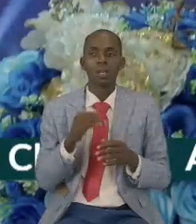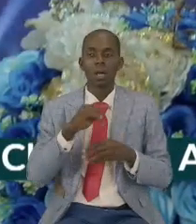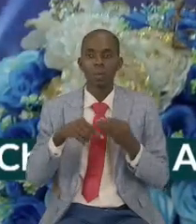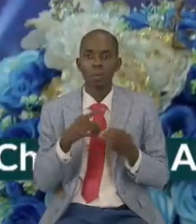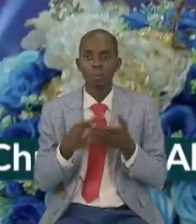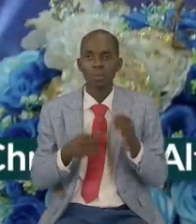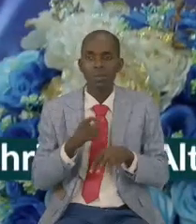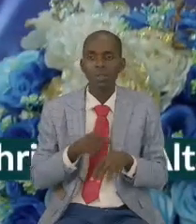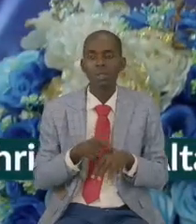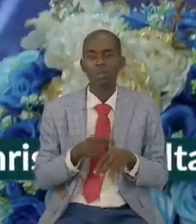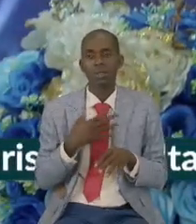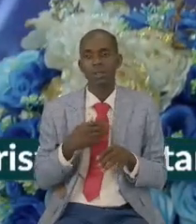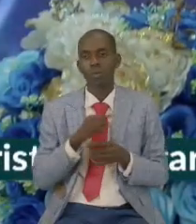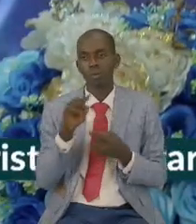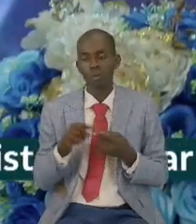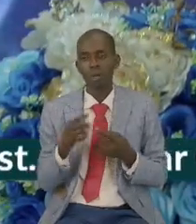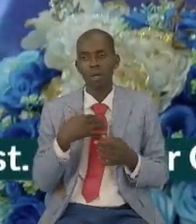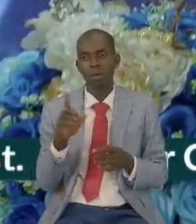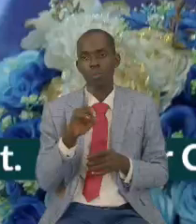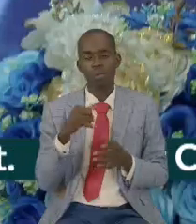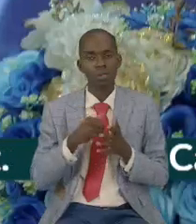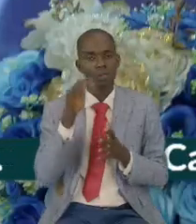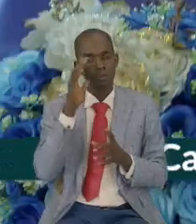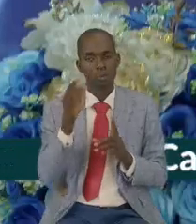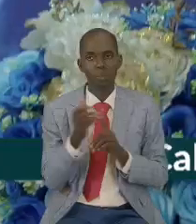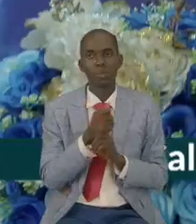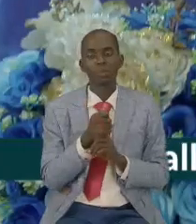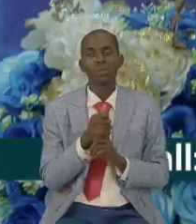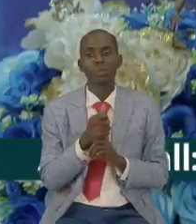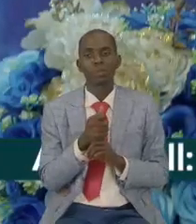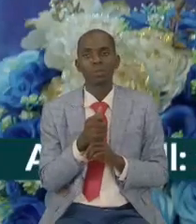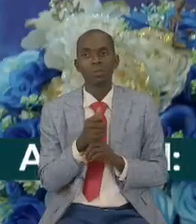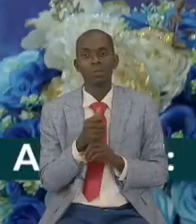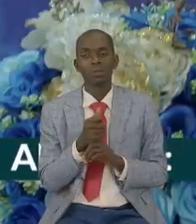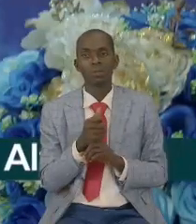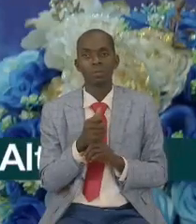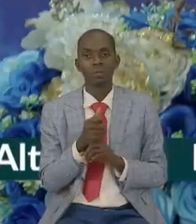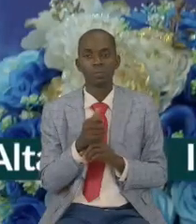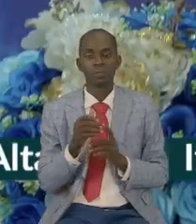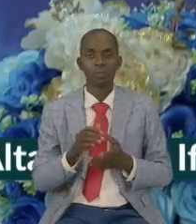GCK, October edition, Bori Life. Quickly.